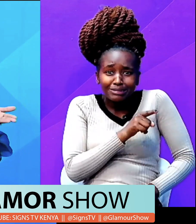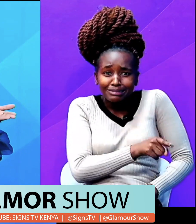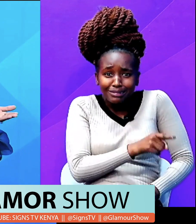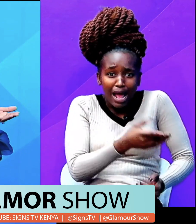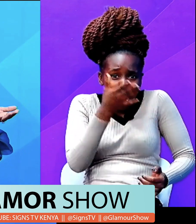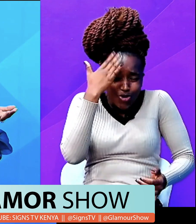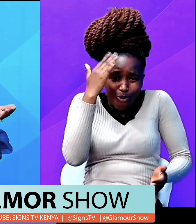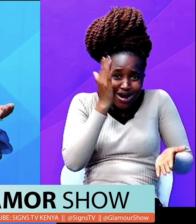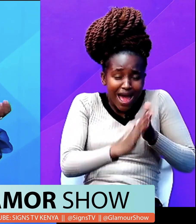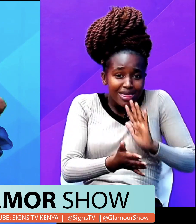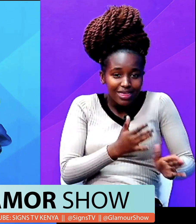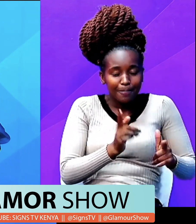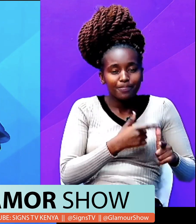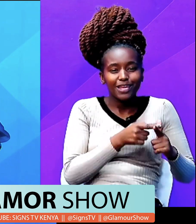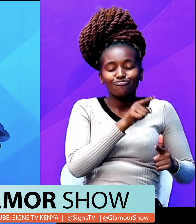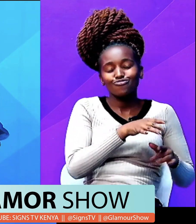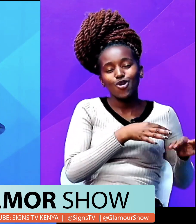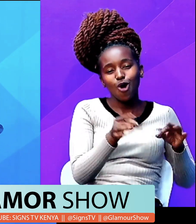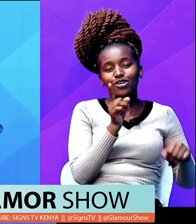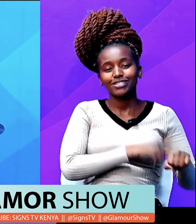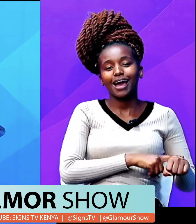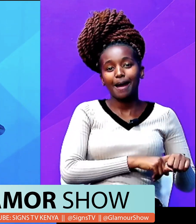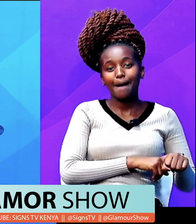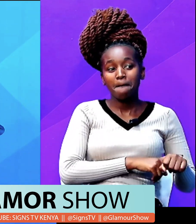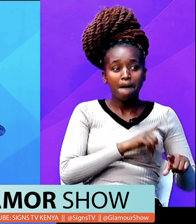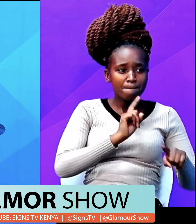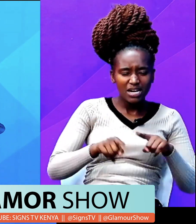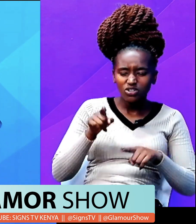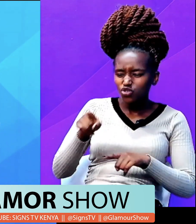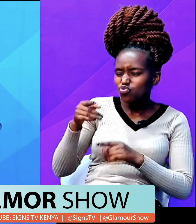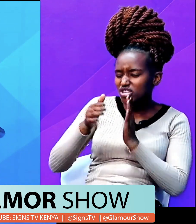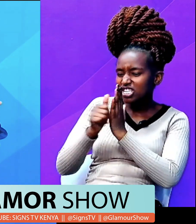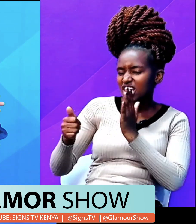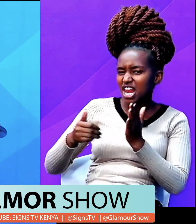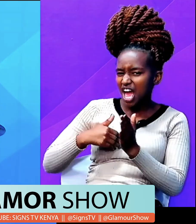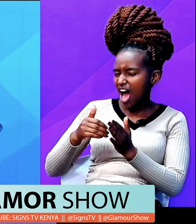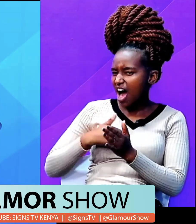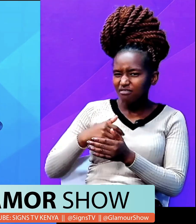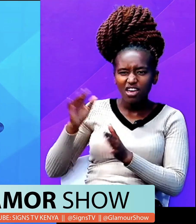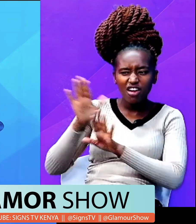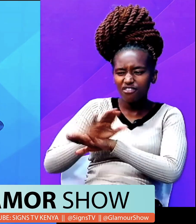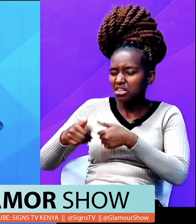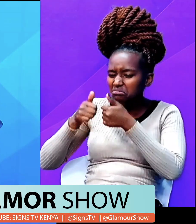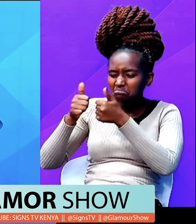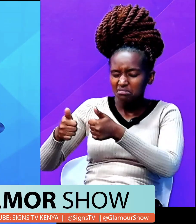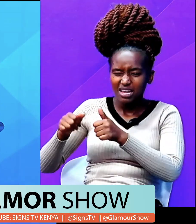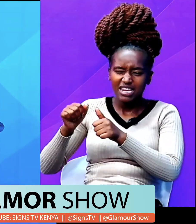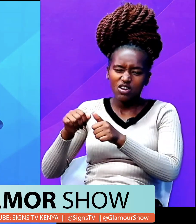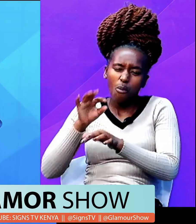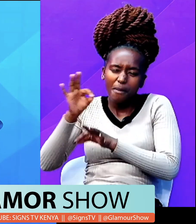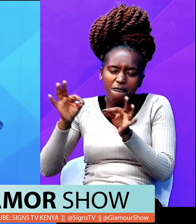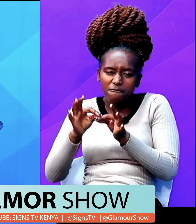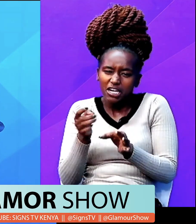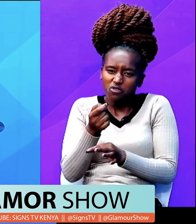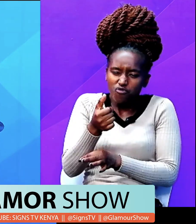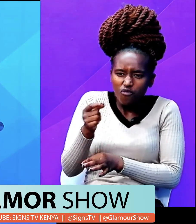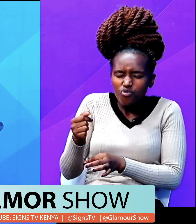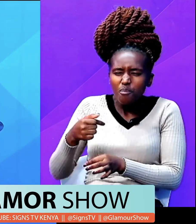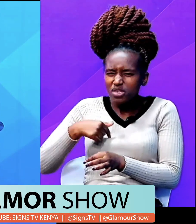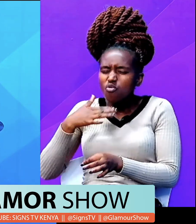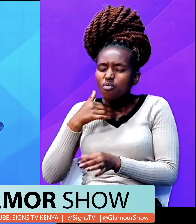to perfect on your skill. And like somebody who's just green, who just wants to learn from scratch,